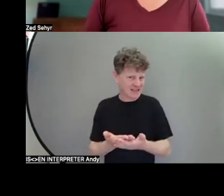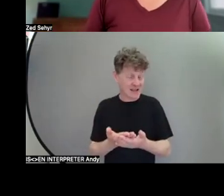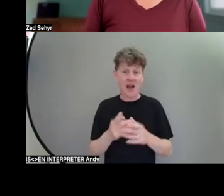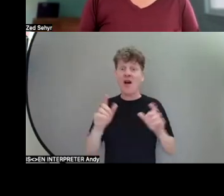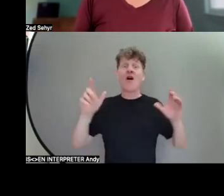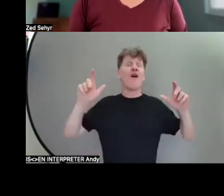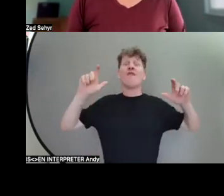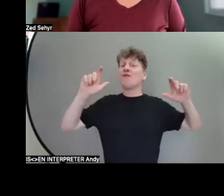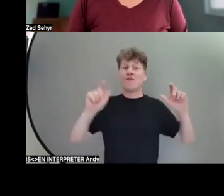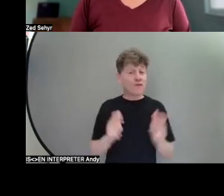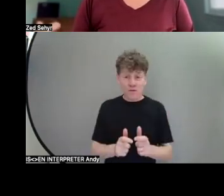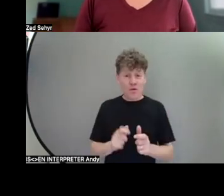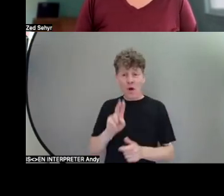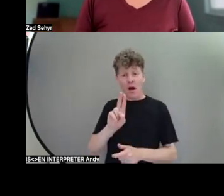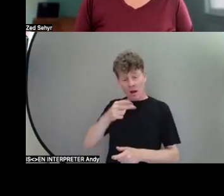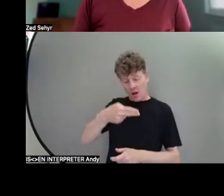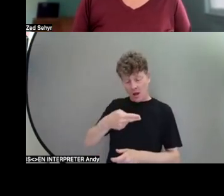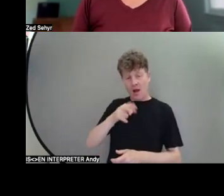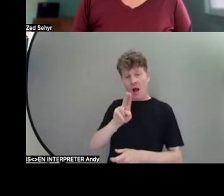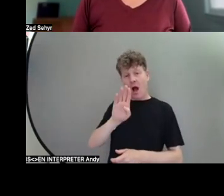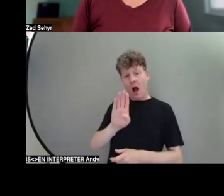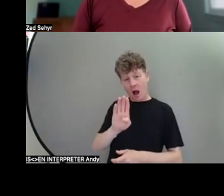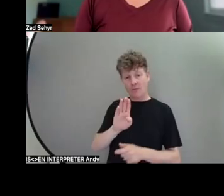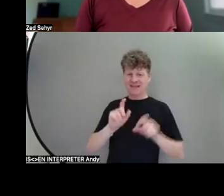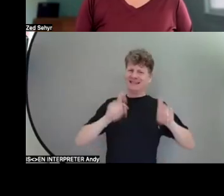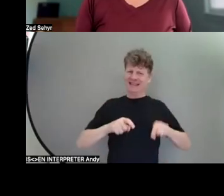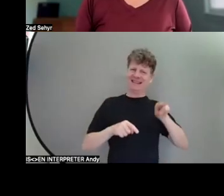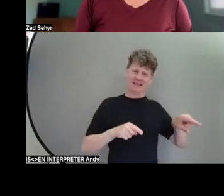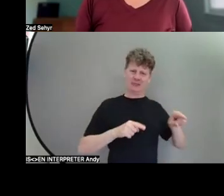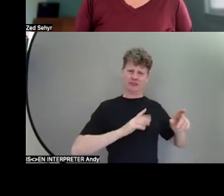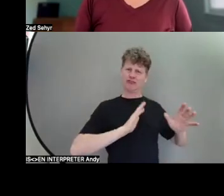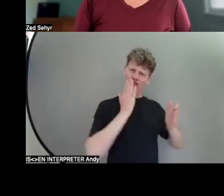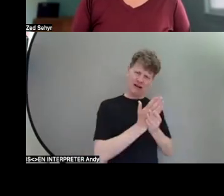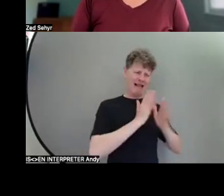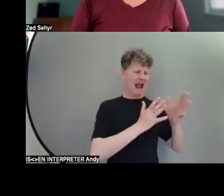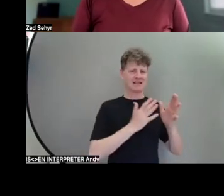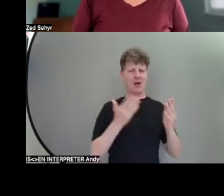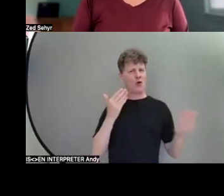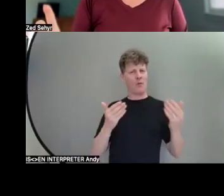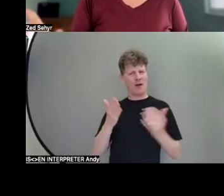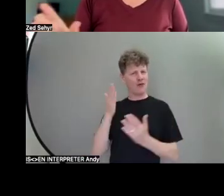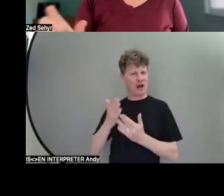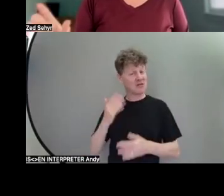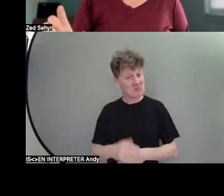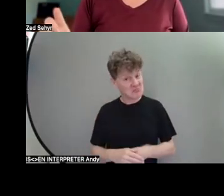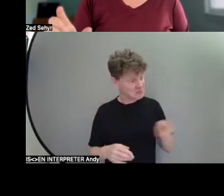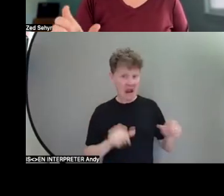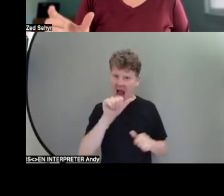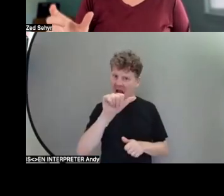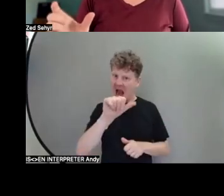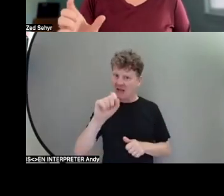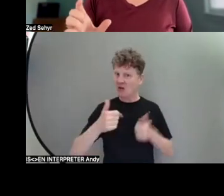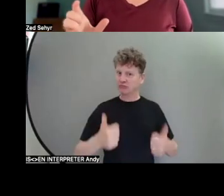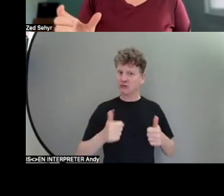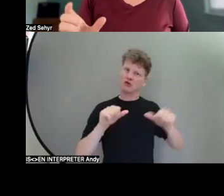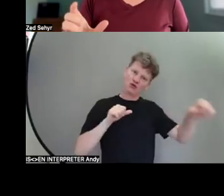are required than in random networks. So the real ASL network includes shorter path lengths, so